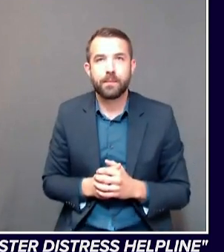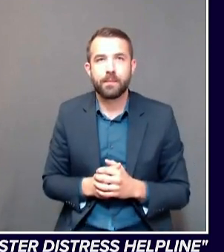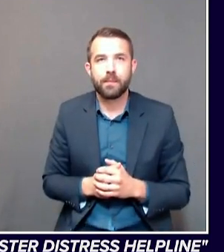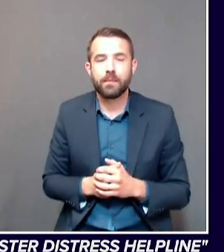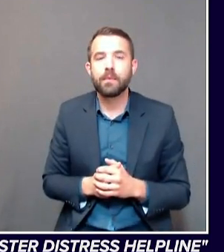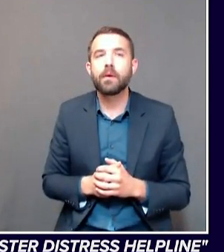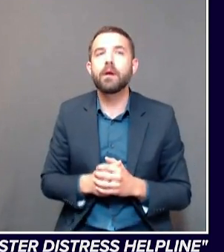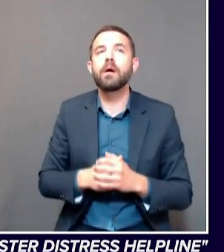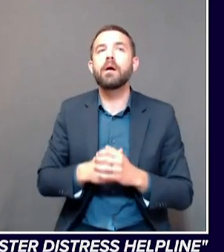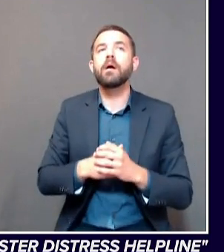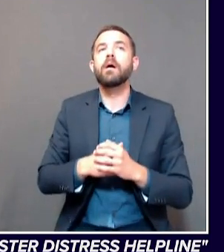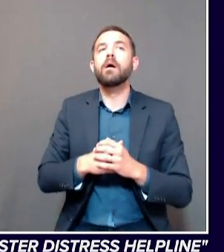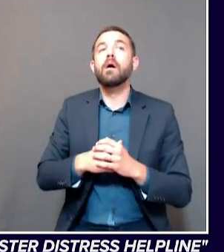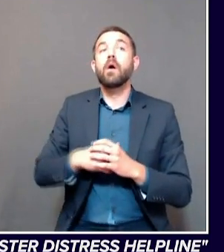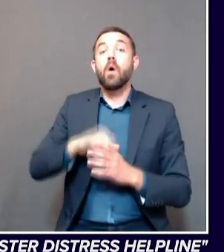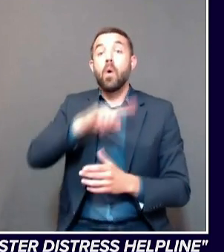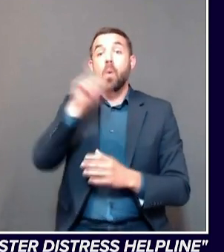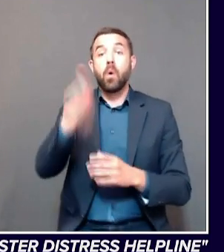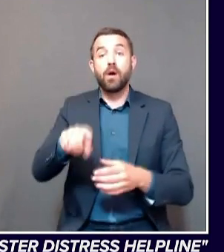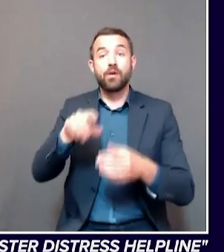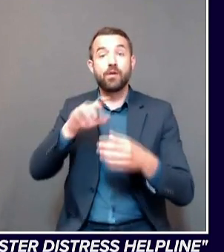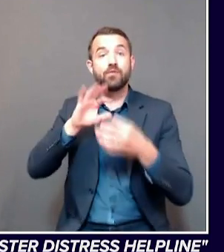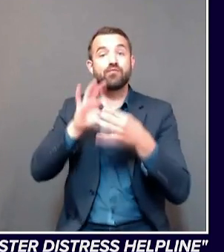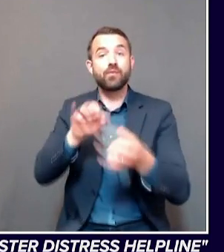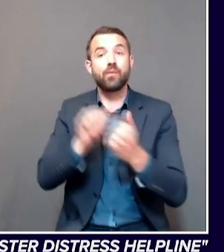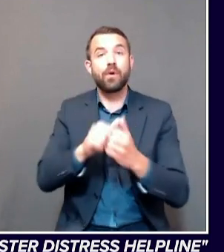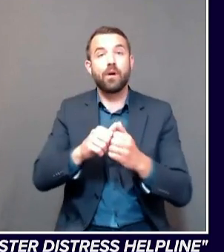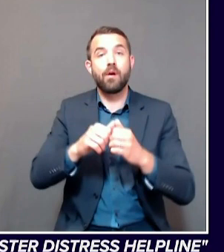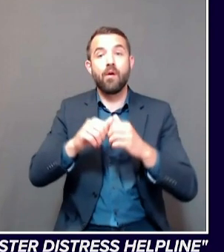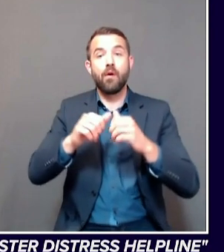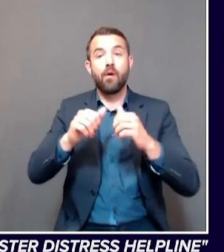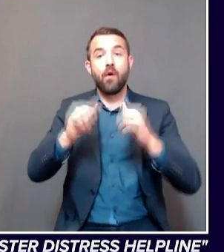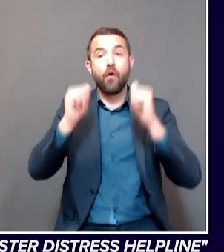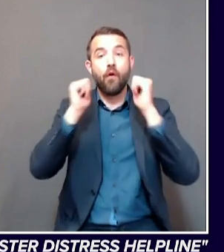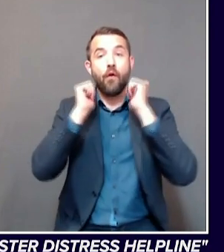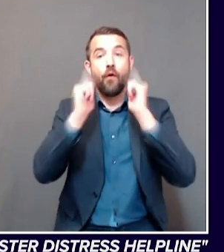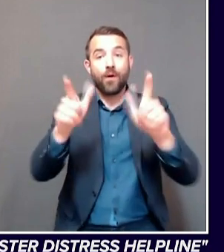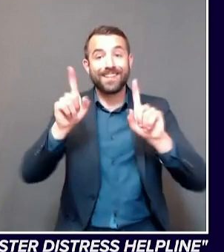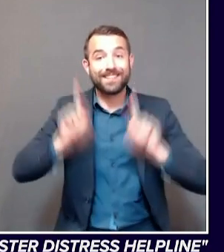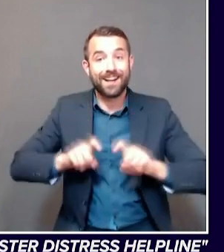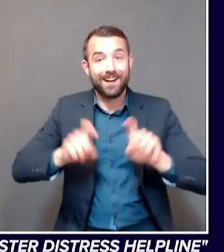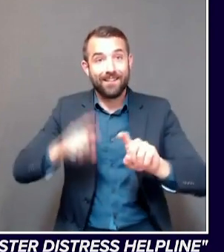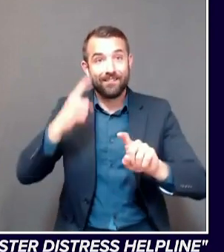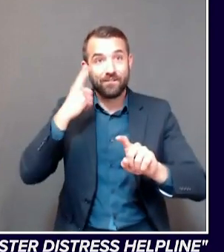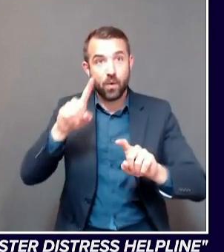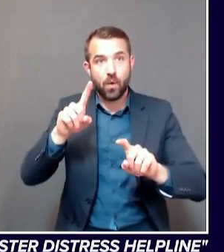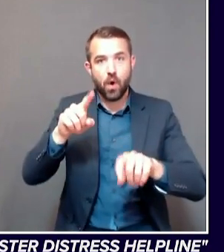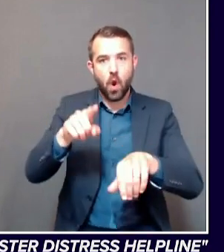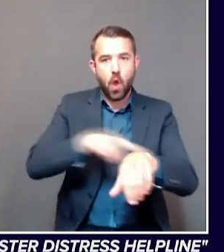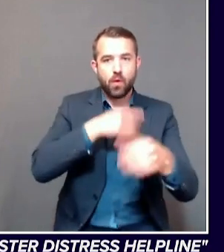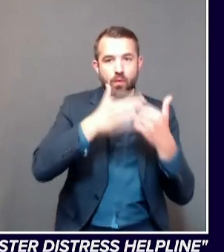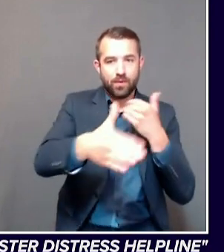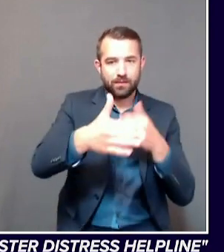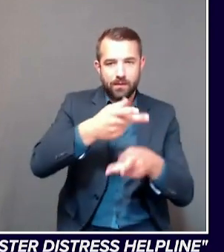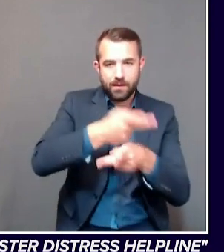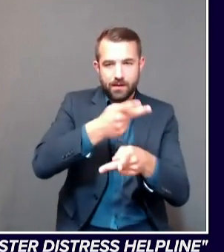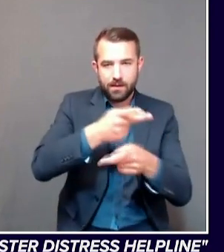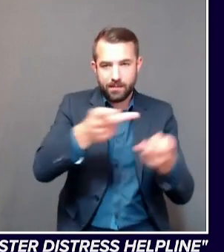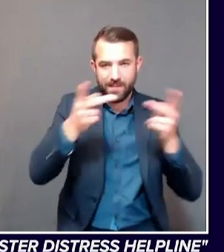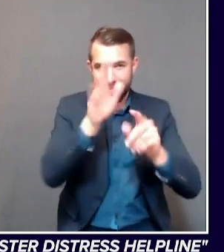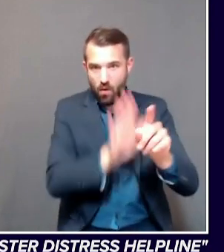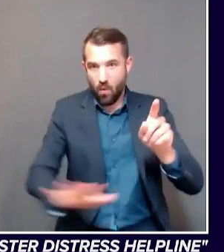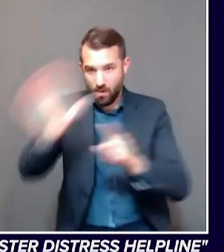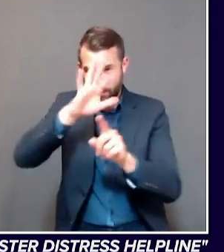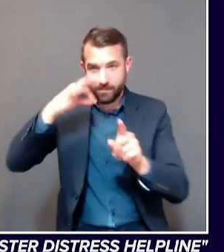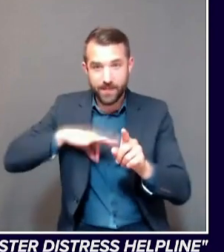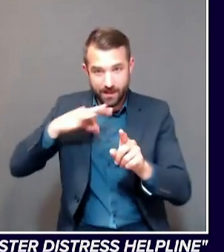move forward with testing individuals, say, who might be staff members at long-term care facilities, the long-term care facility has 100